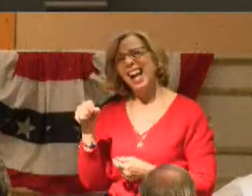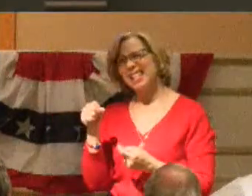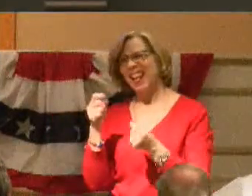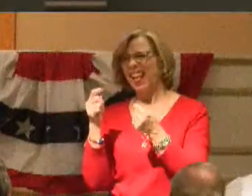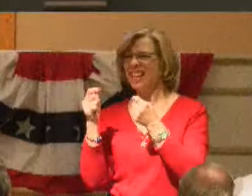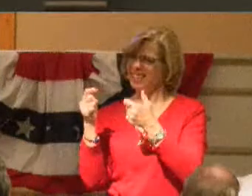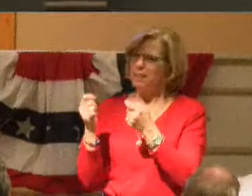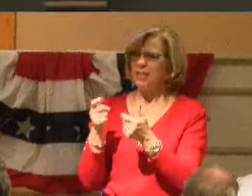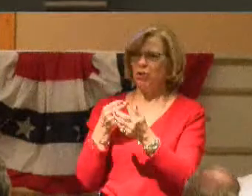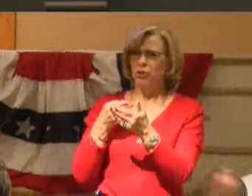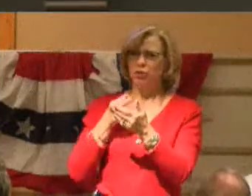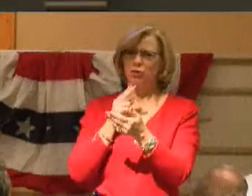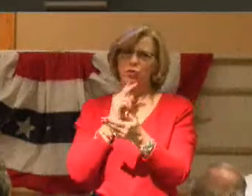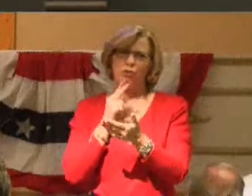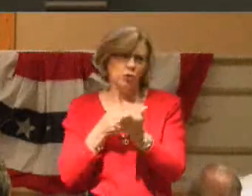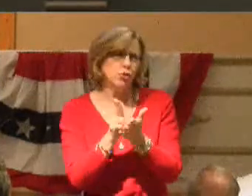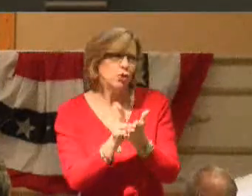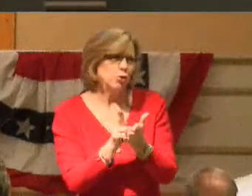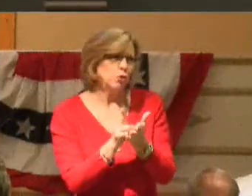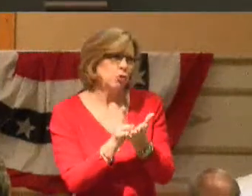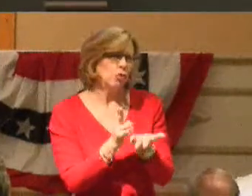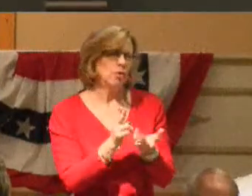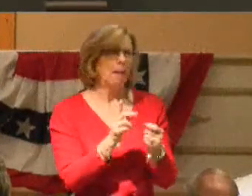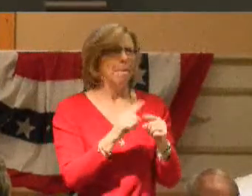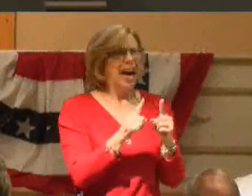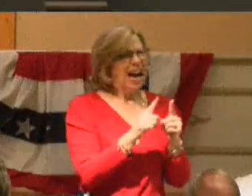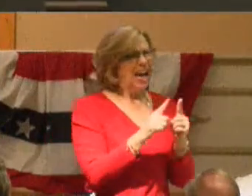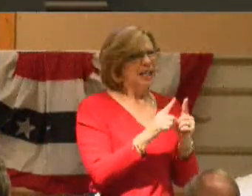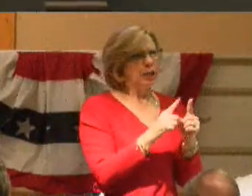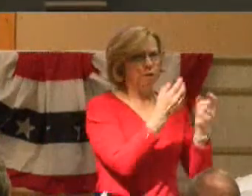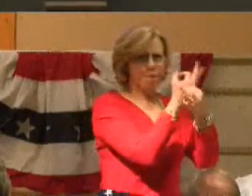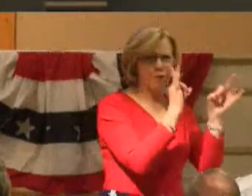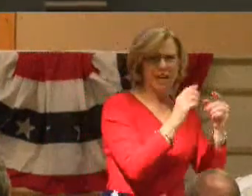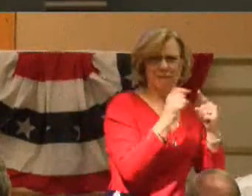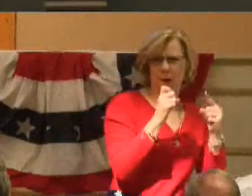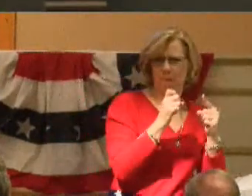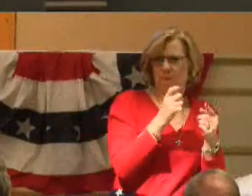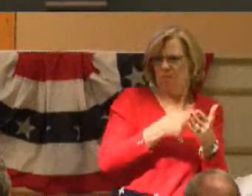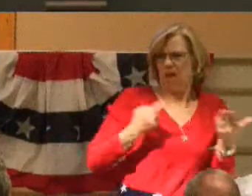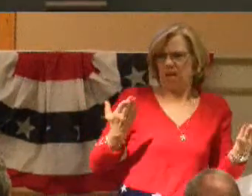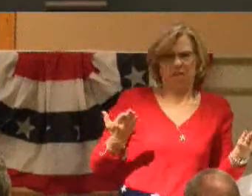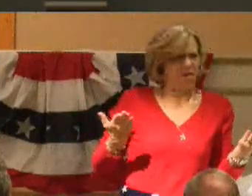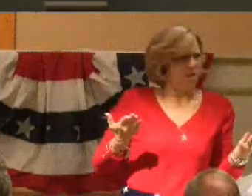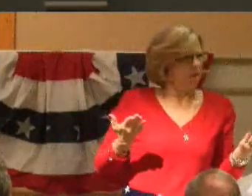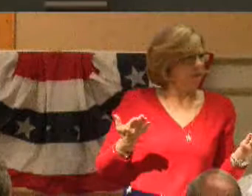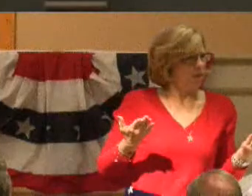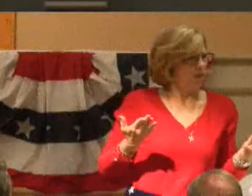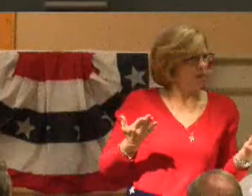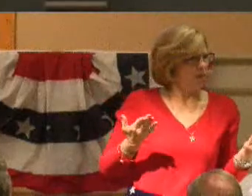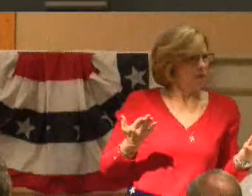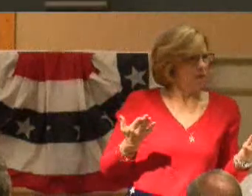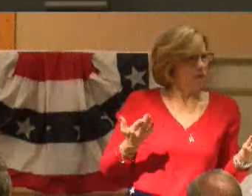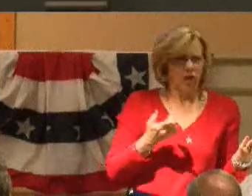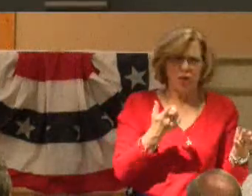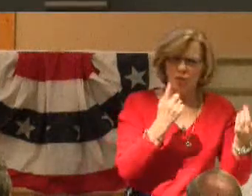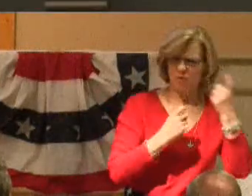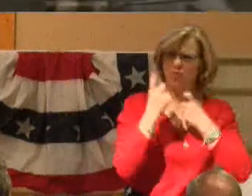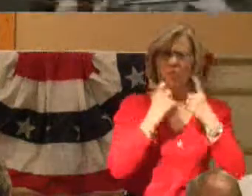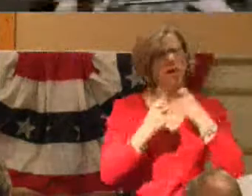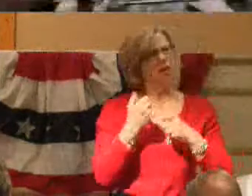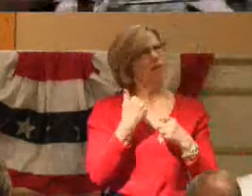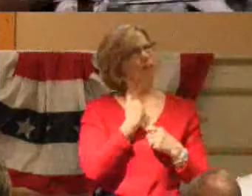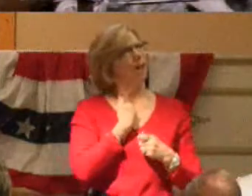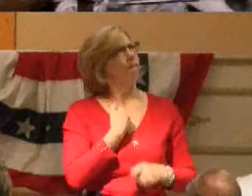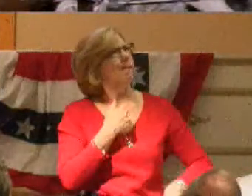that America is the land of the free, but free from what? Have you ever stopped to ask yourself